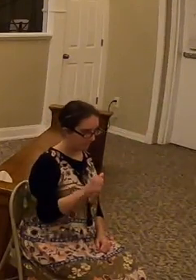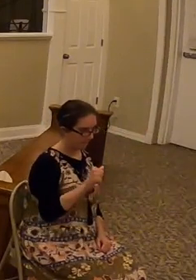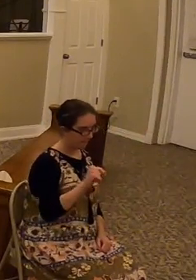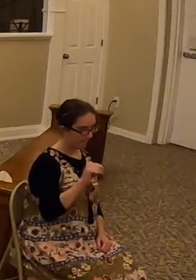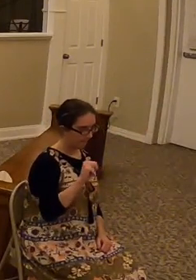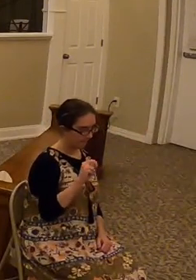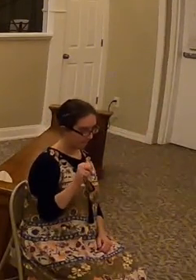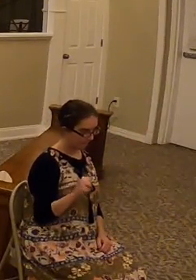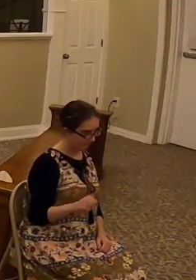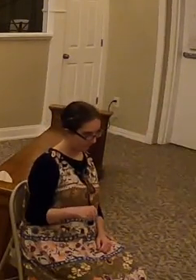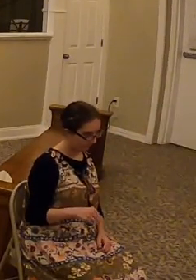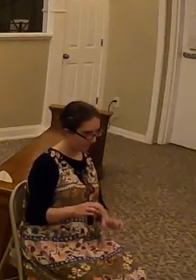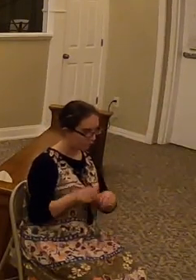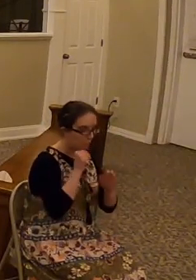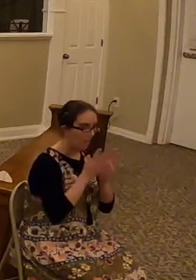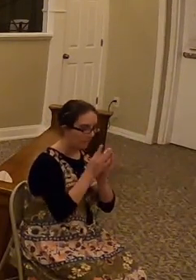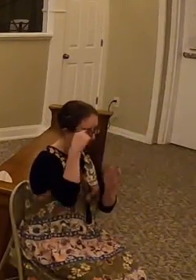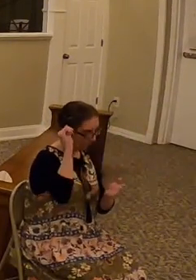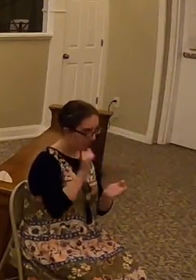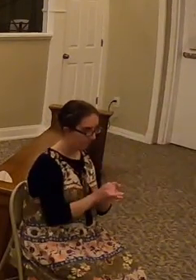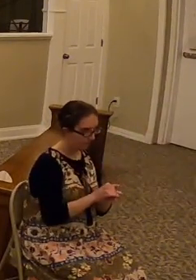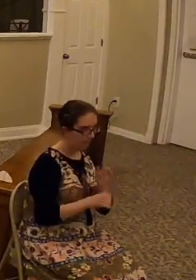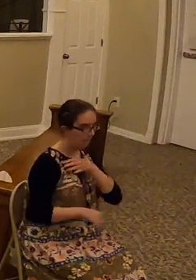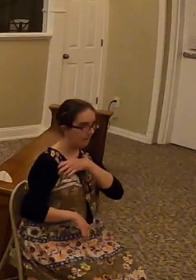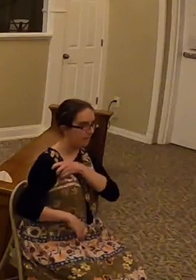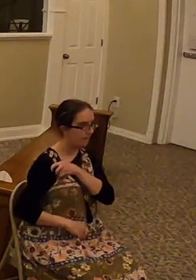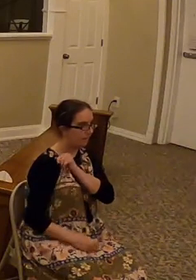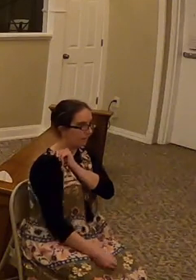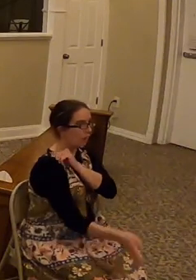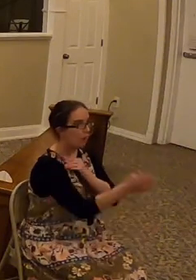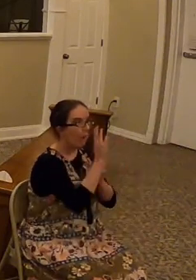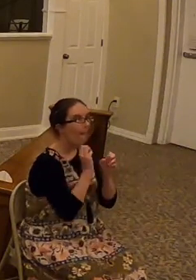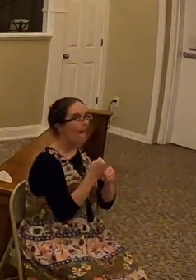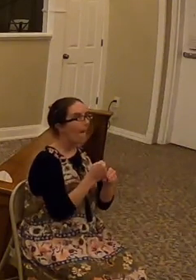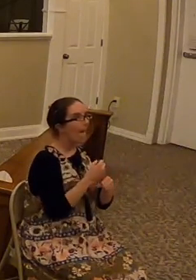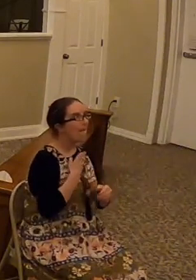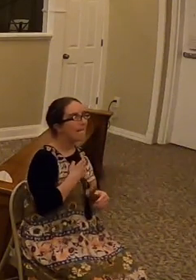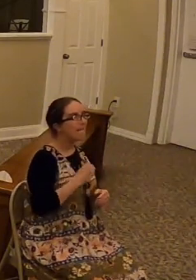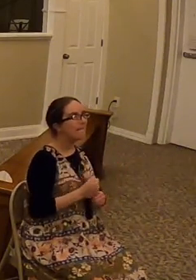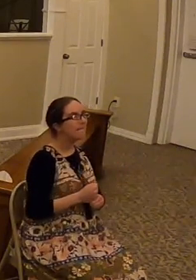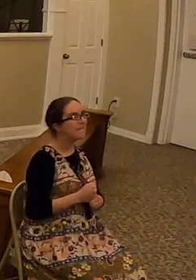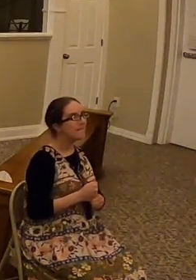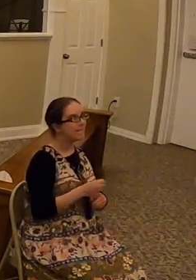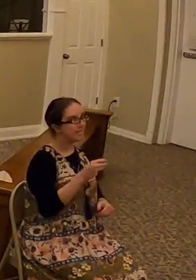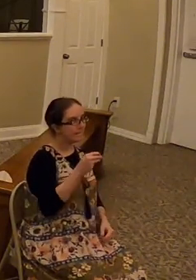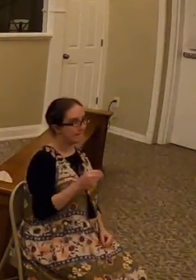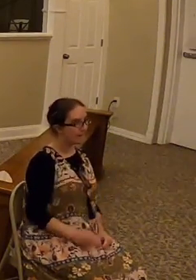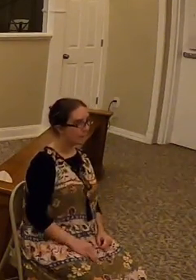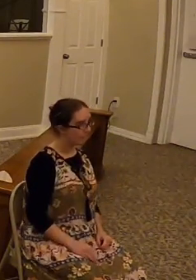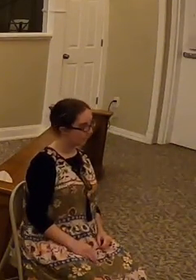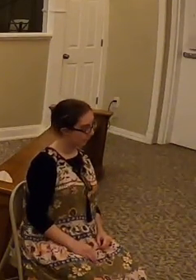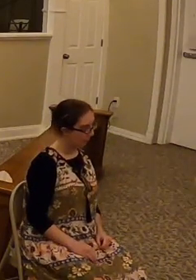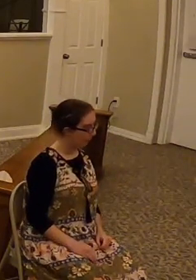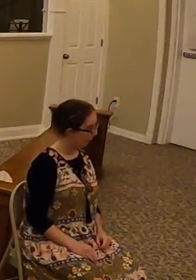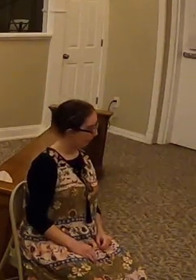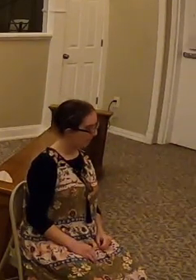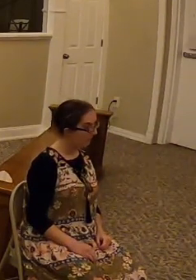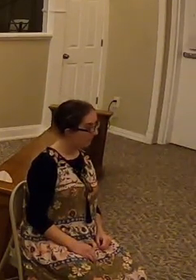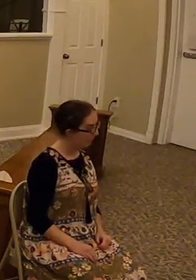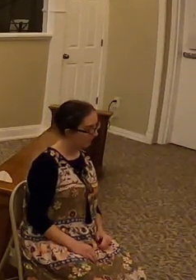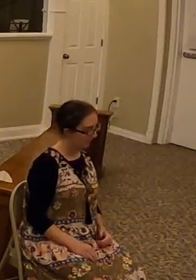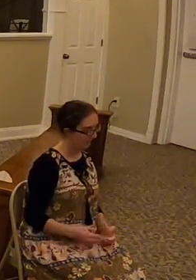patient. Don't ever pray for that. If you're a young minister, don't say, God, please make me patient. Oh,